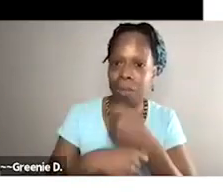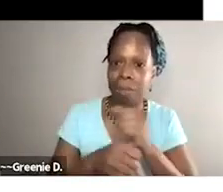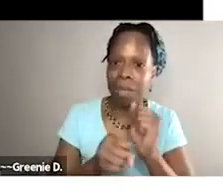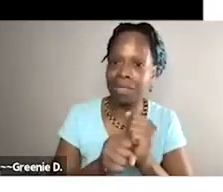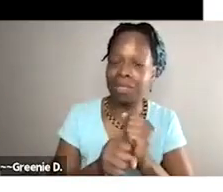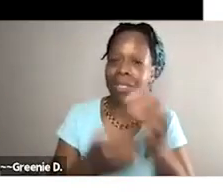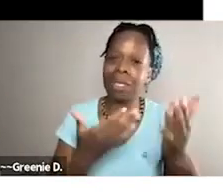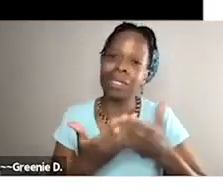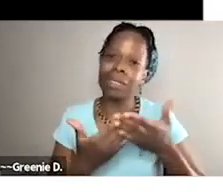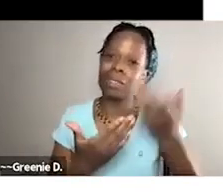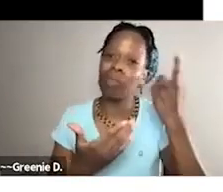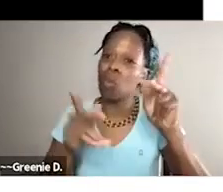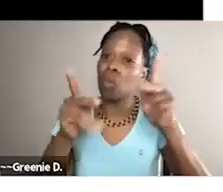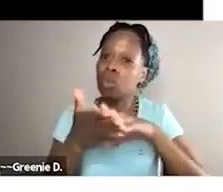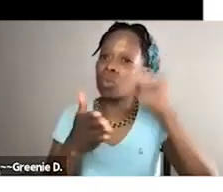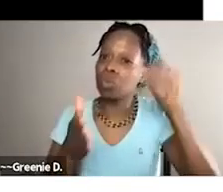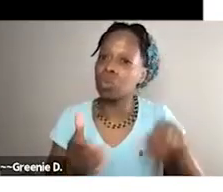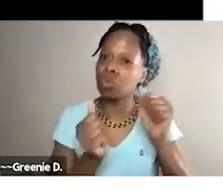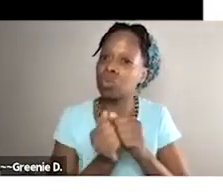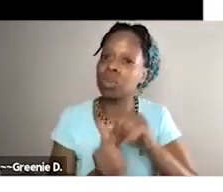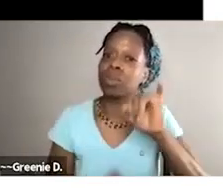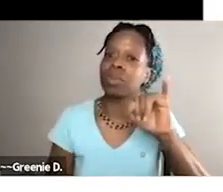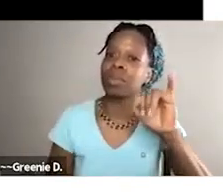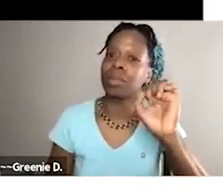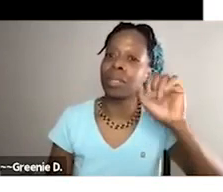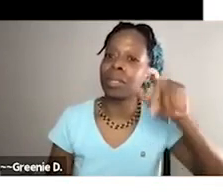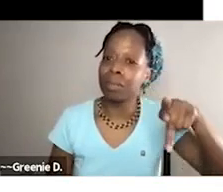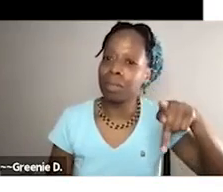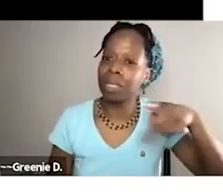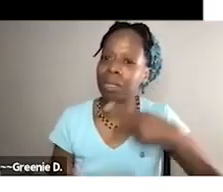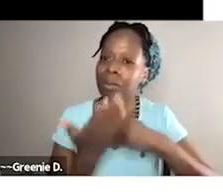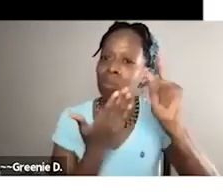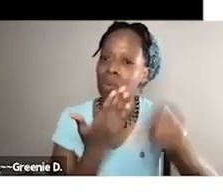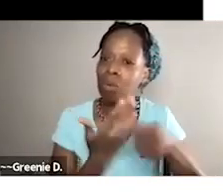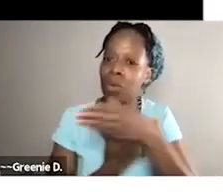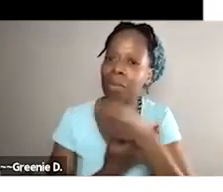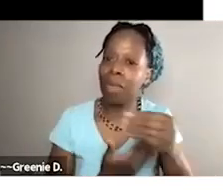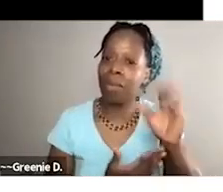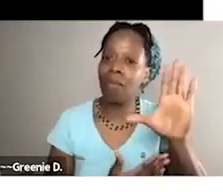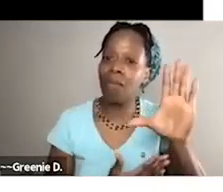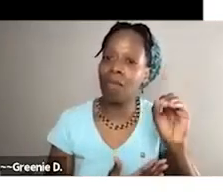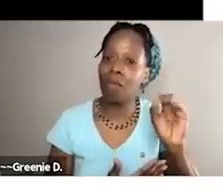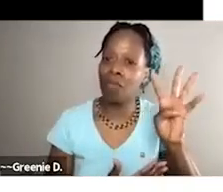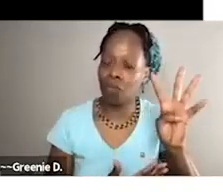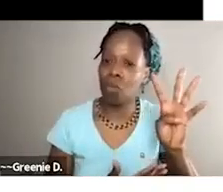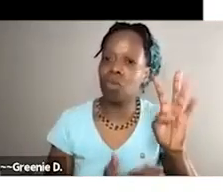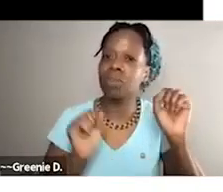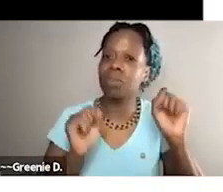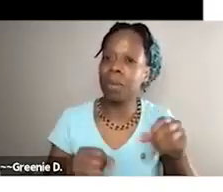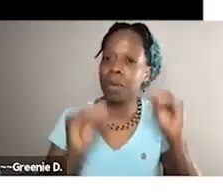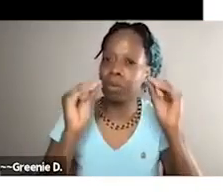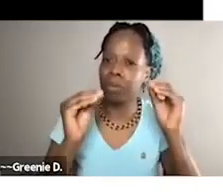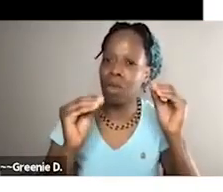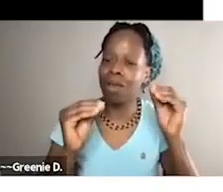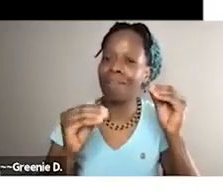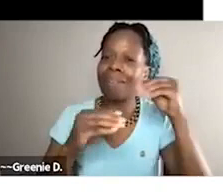and 504s to be taught at the same grade level and the same content material as their classmates that are within their same